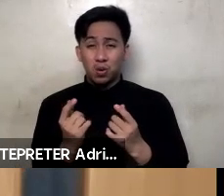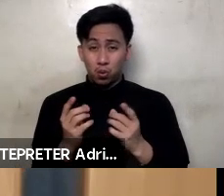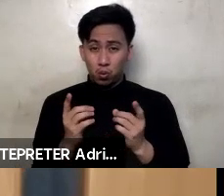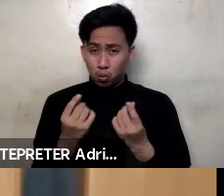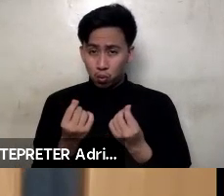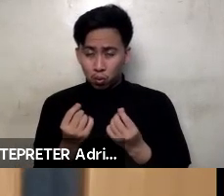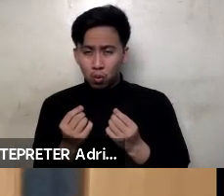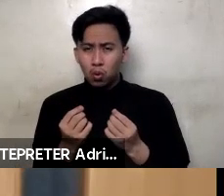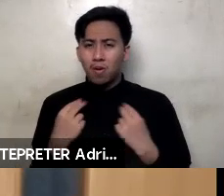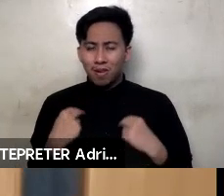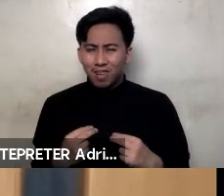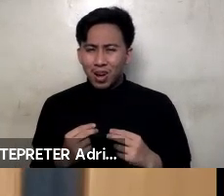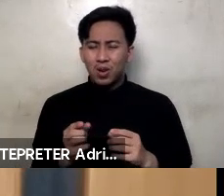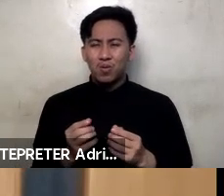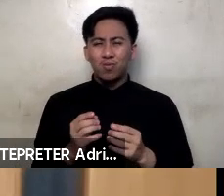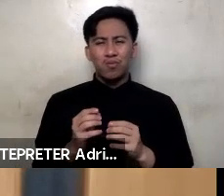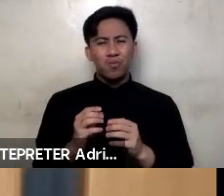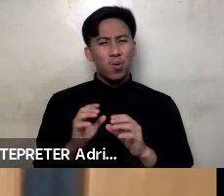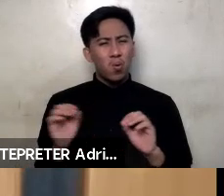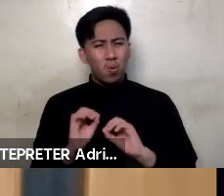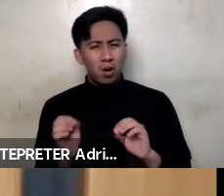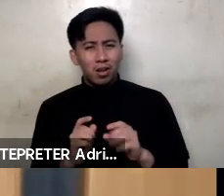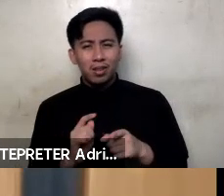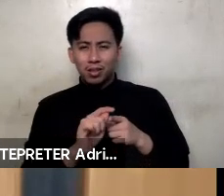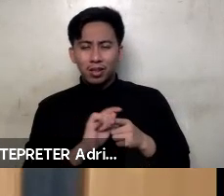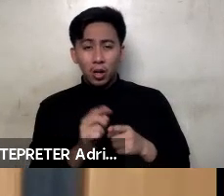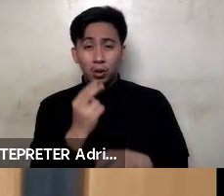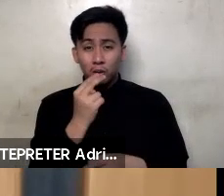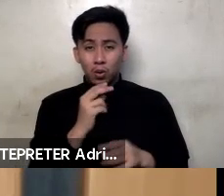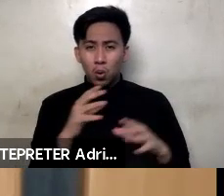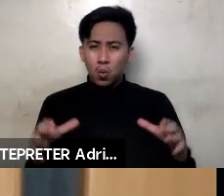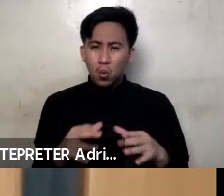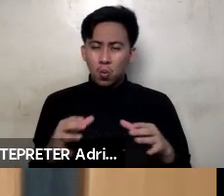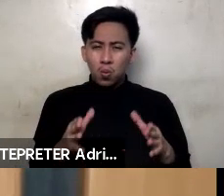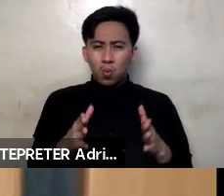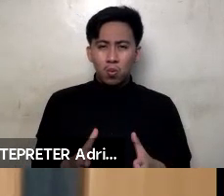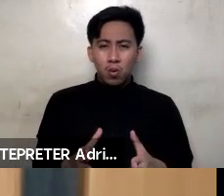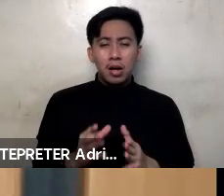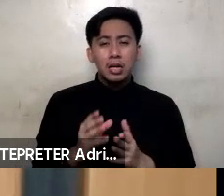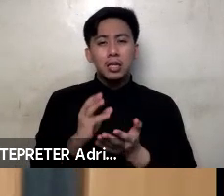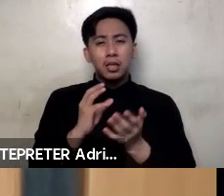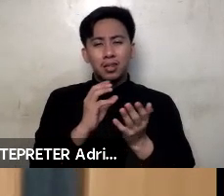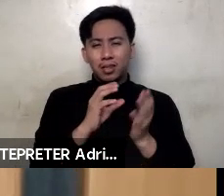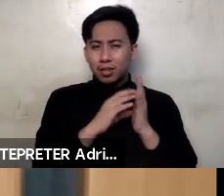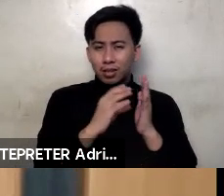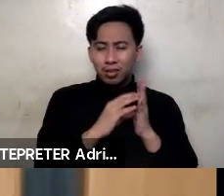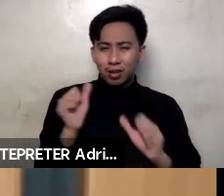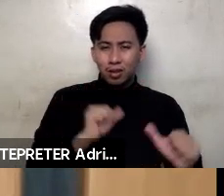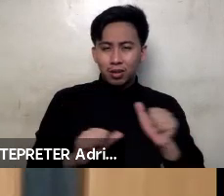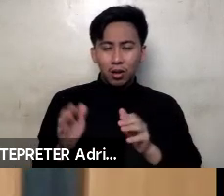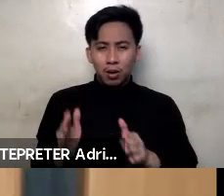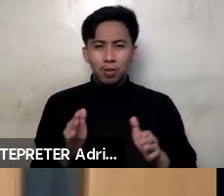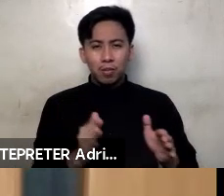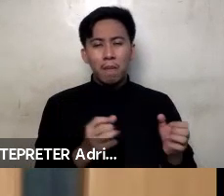Walang training sa mga nutrition workers at dahil walang nagawang City Nutrition Action Plan sa loob